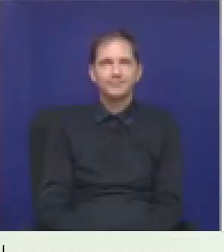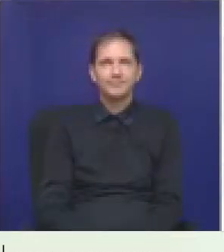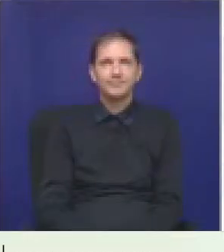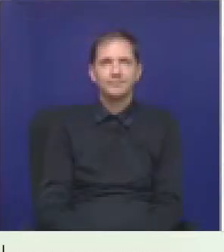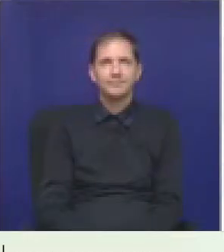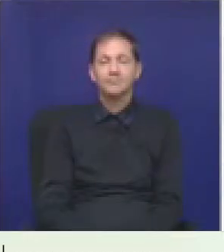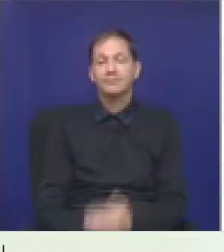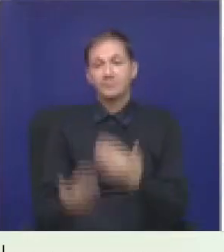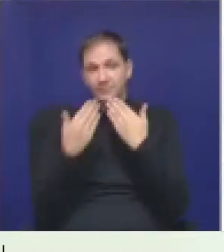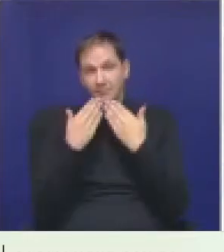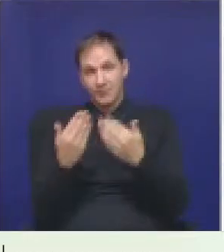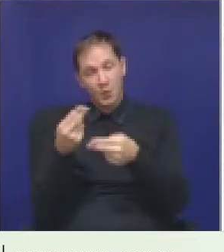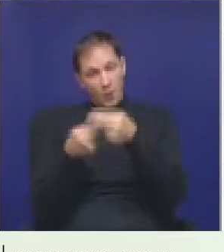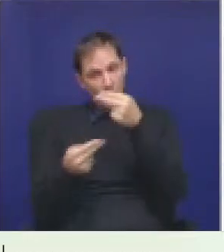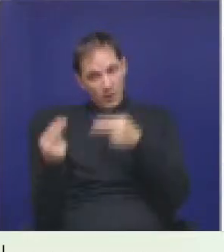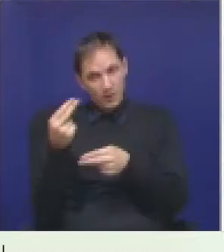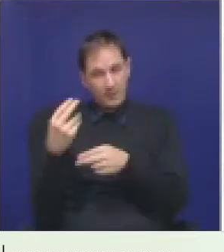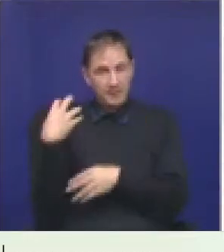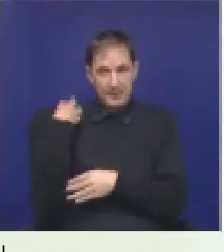Thank you, Honorable Minister.